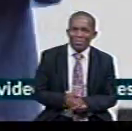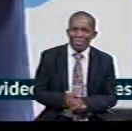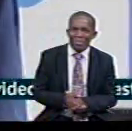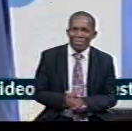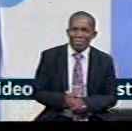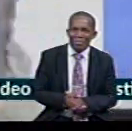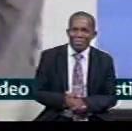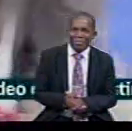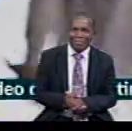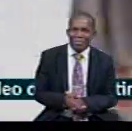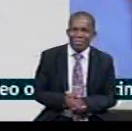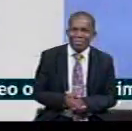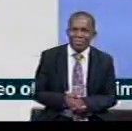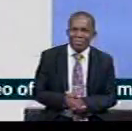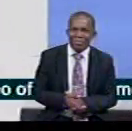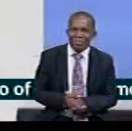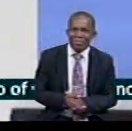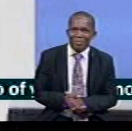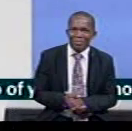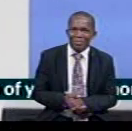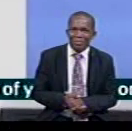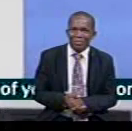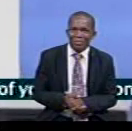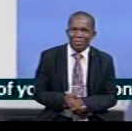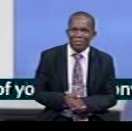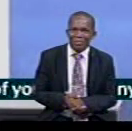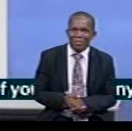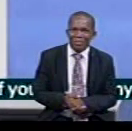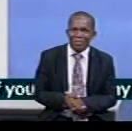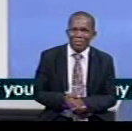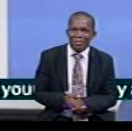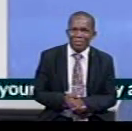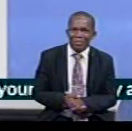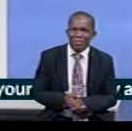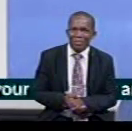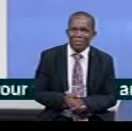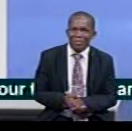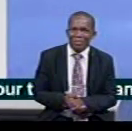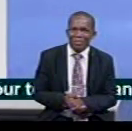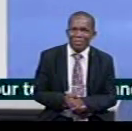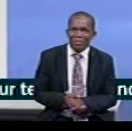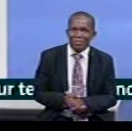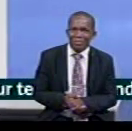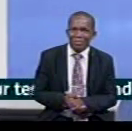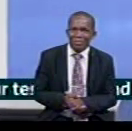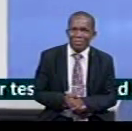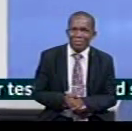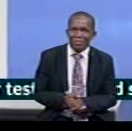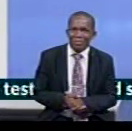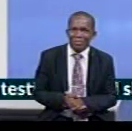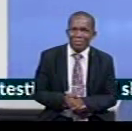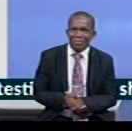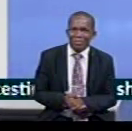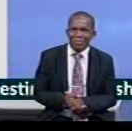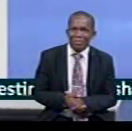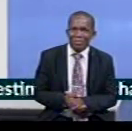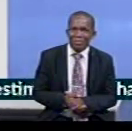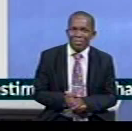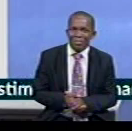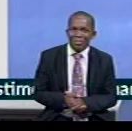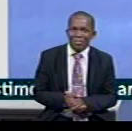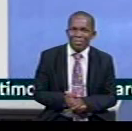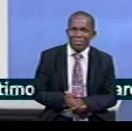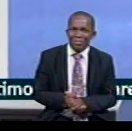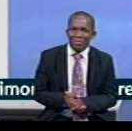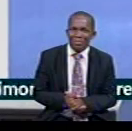Enura Yakobod ni saka yenu en wanya ni fa hu die mapa. Bible says, say, yes, ma onya fahudi abenya